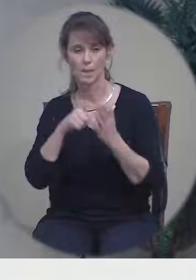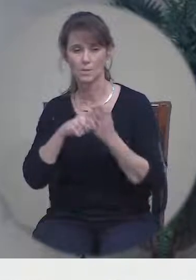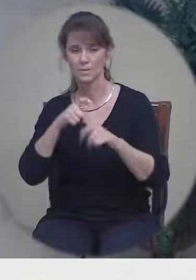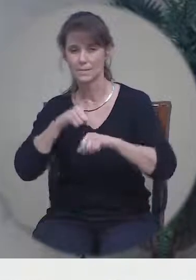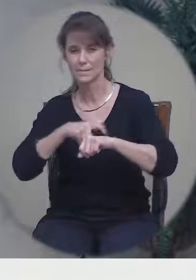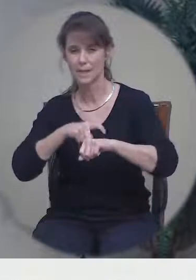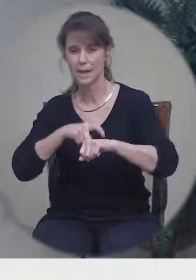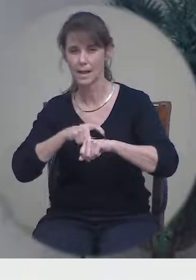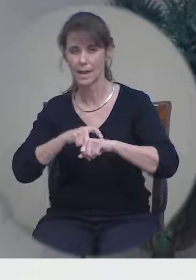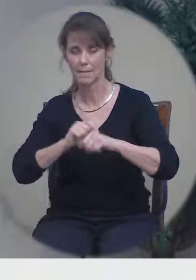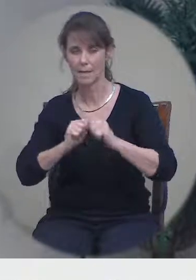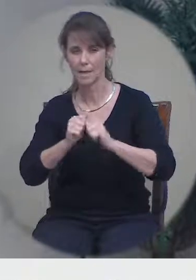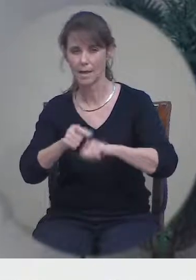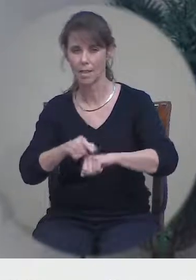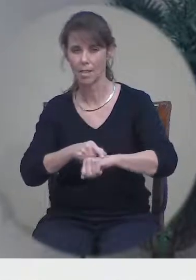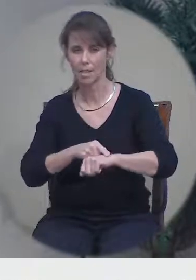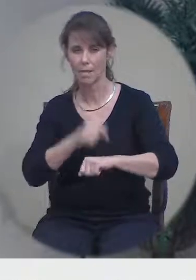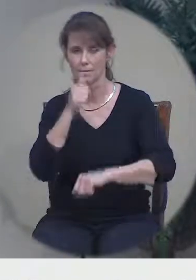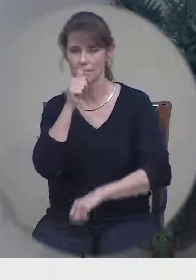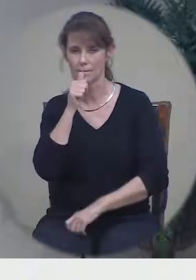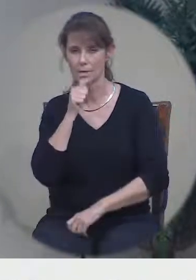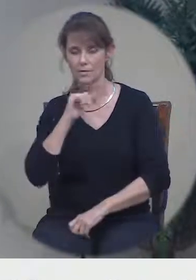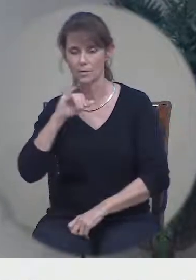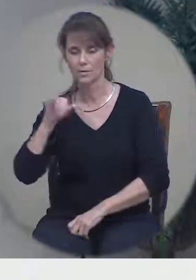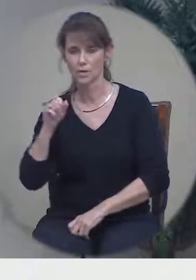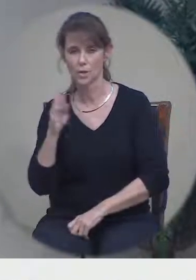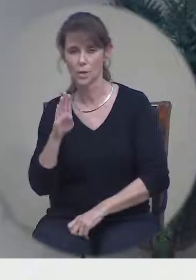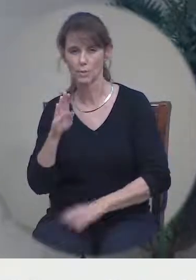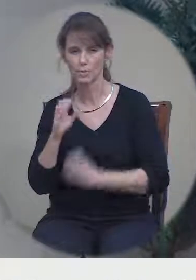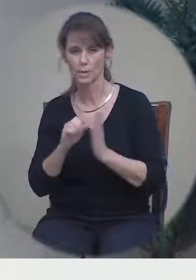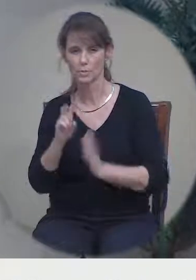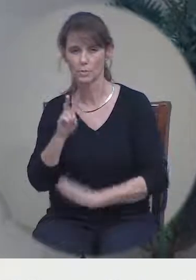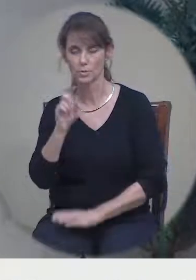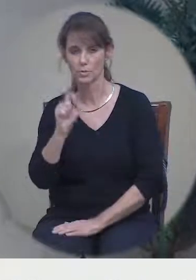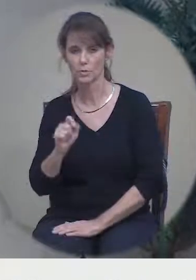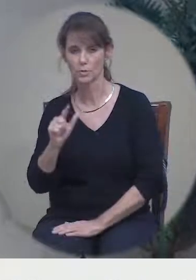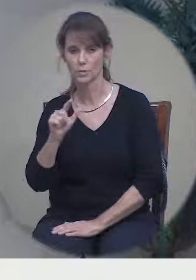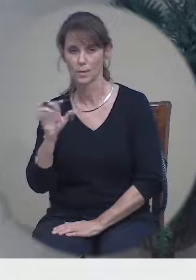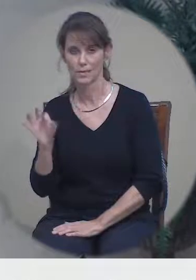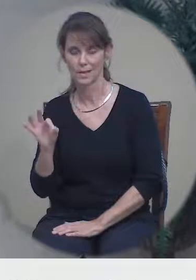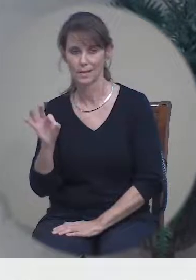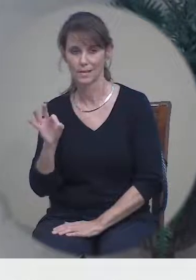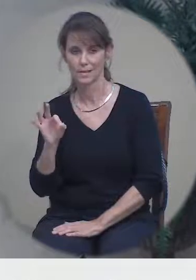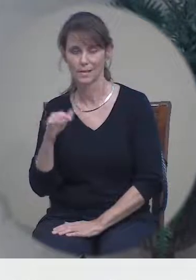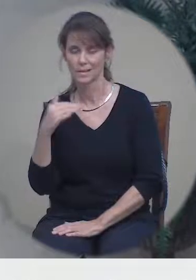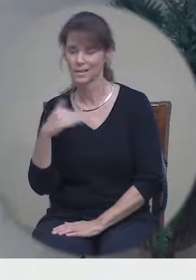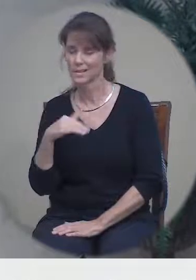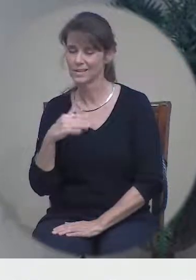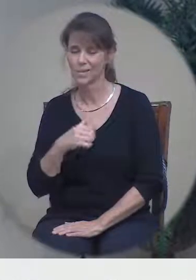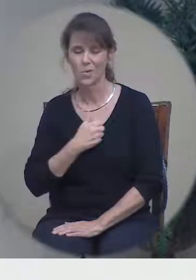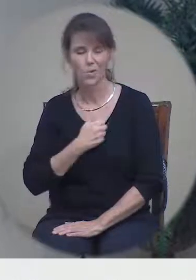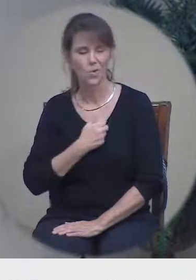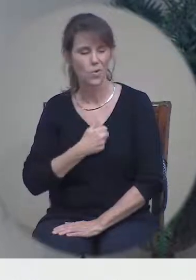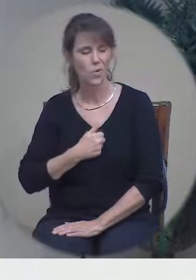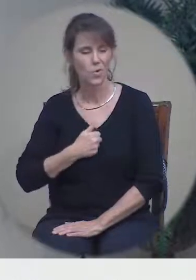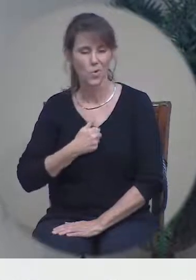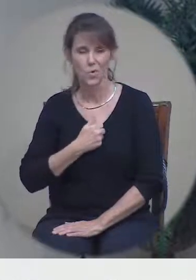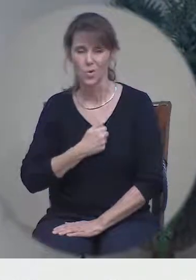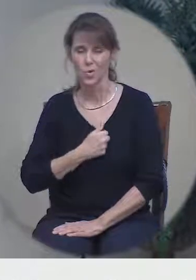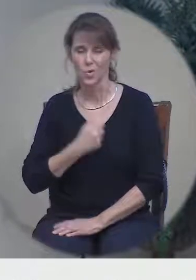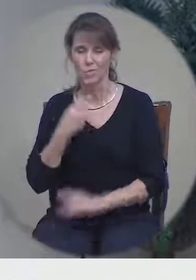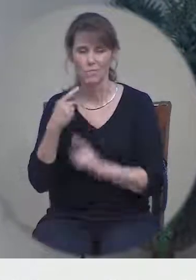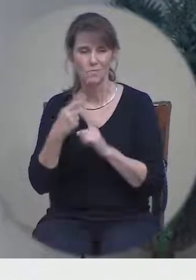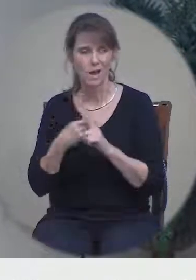what he says in verse 2 of Job 29. Oh, that I were as in the months gone by, as